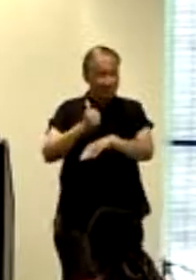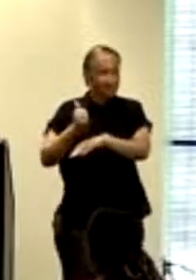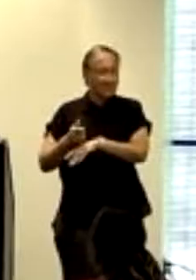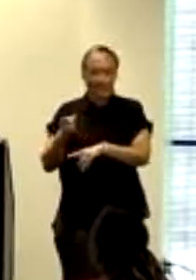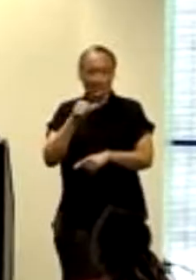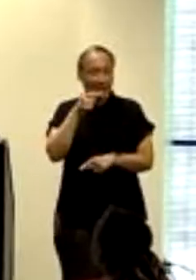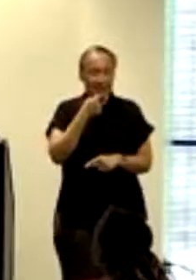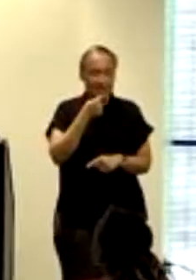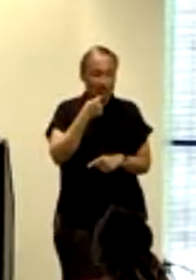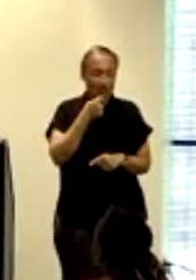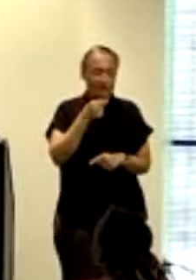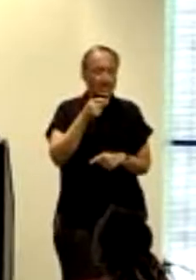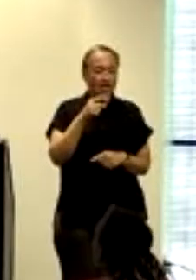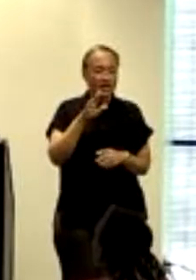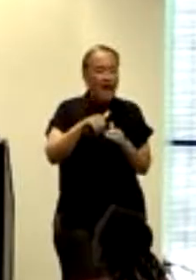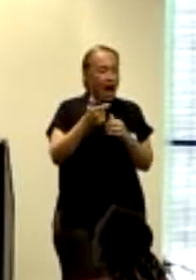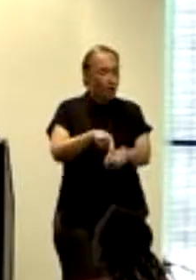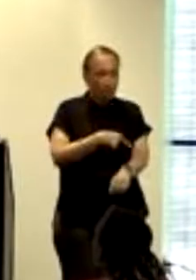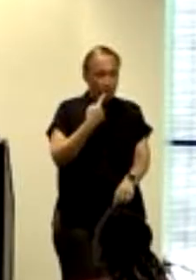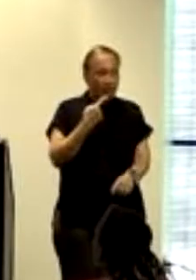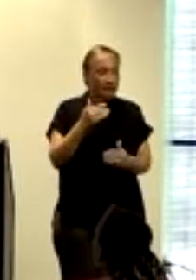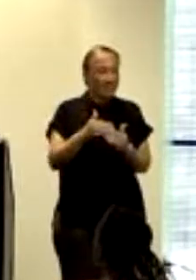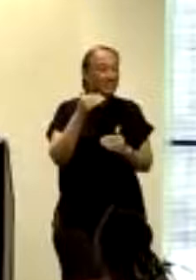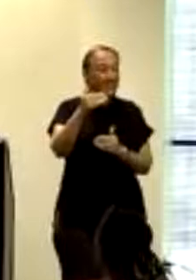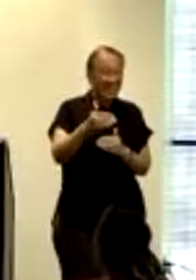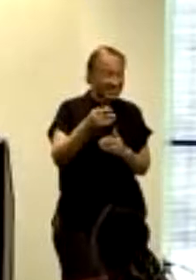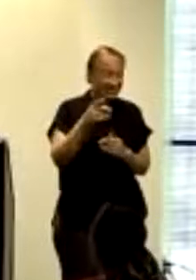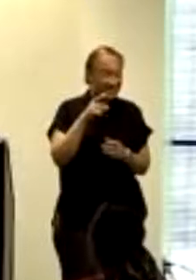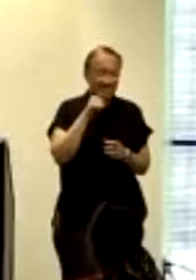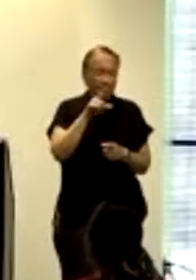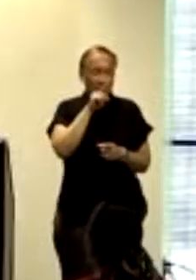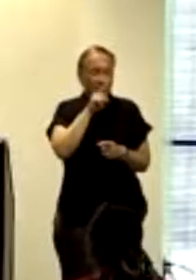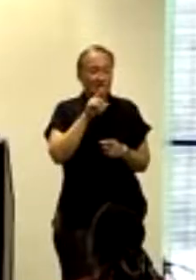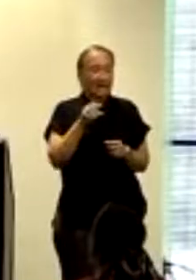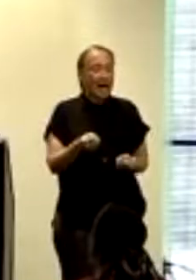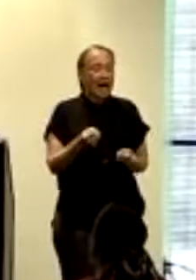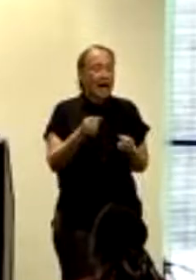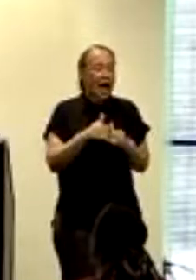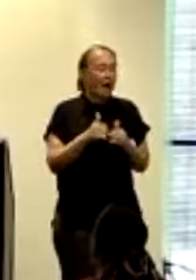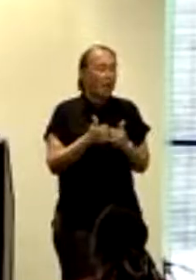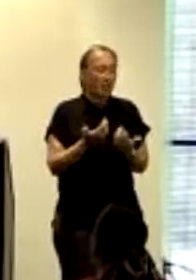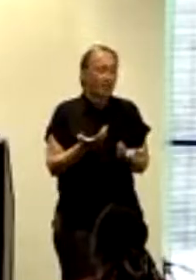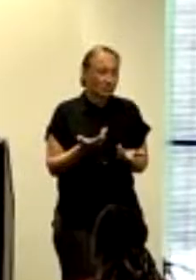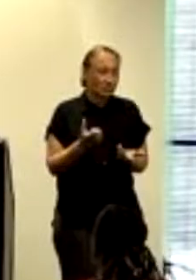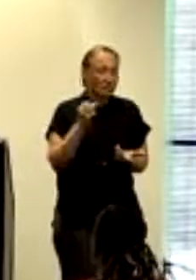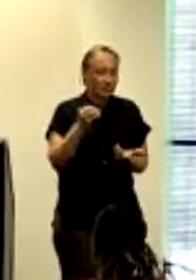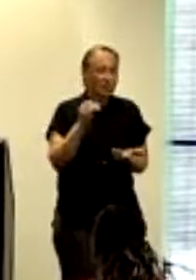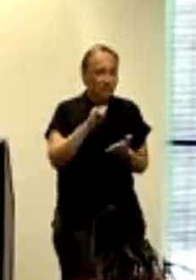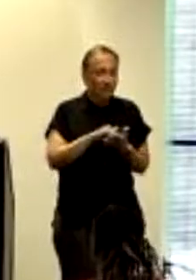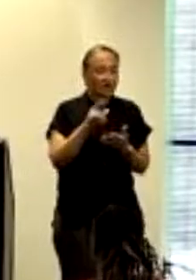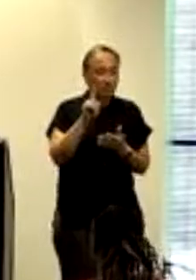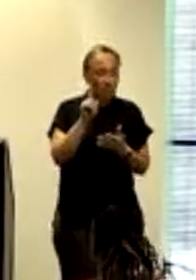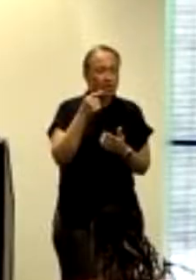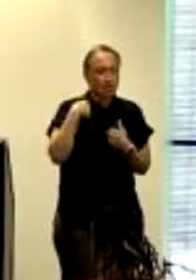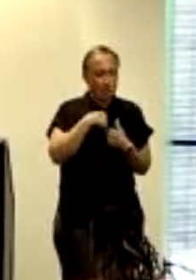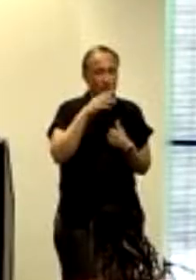does not say how long in advance, and it does not say how. And so that is where